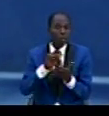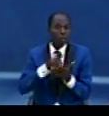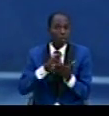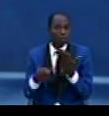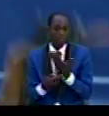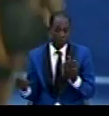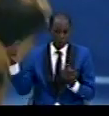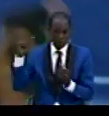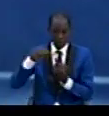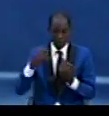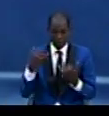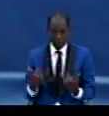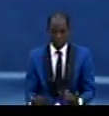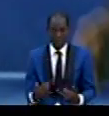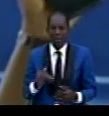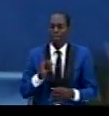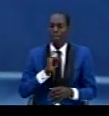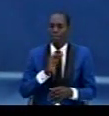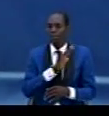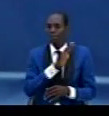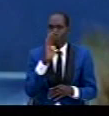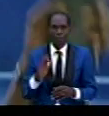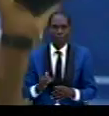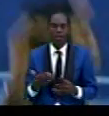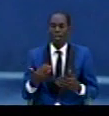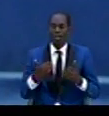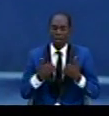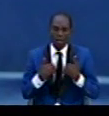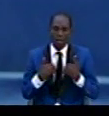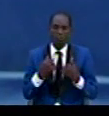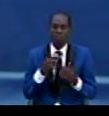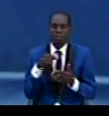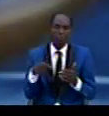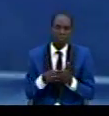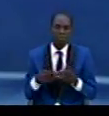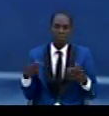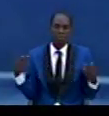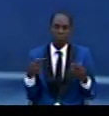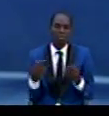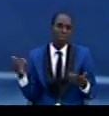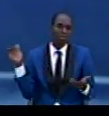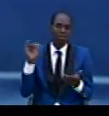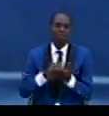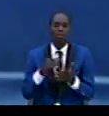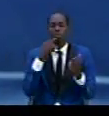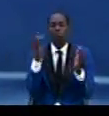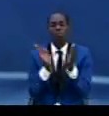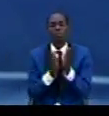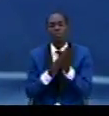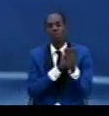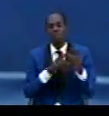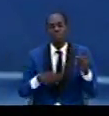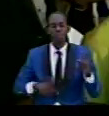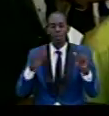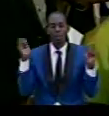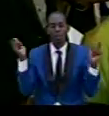now, I never sleep nor cry for any pain of chest pain again. Praise the